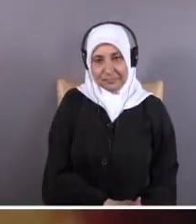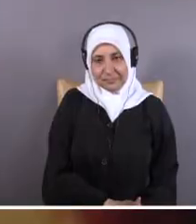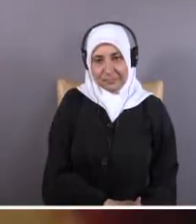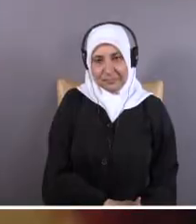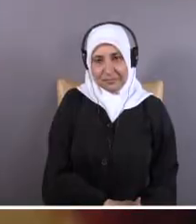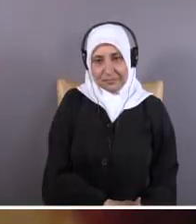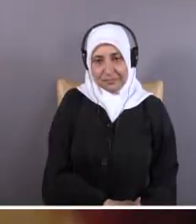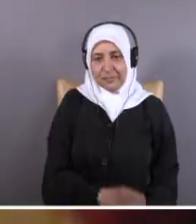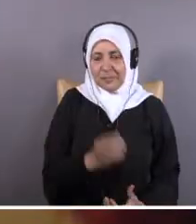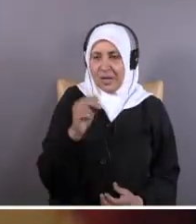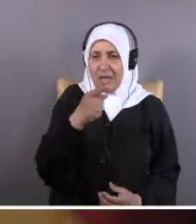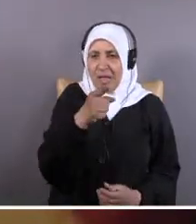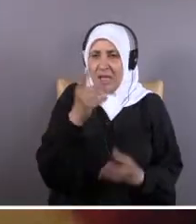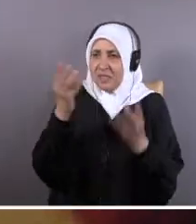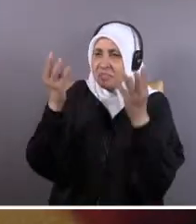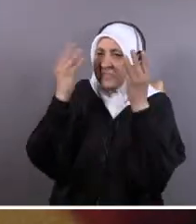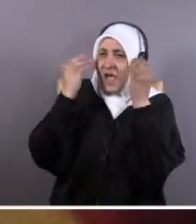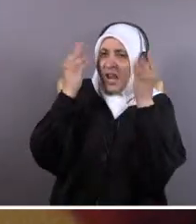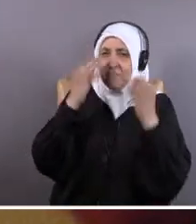Wisdom.